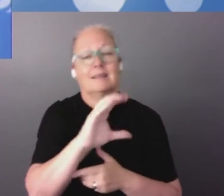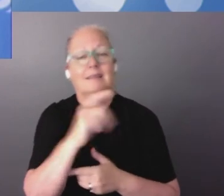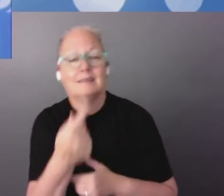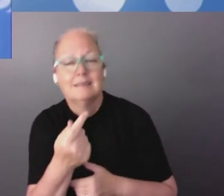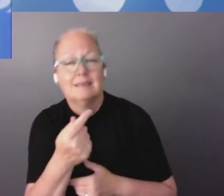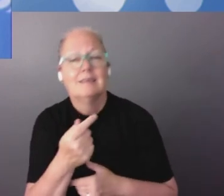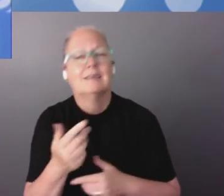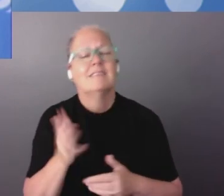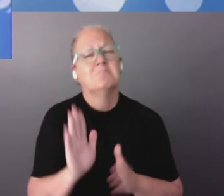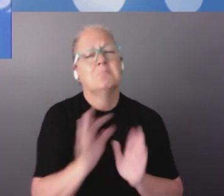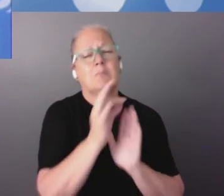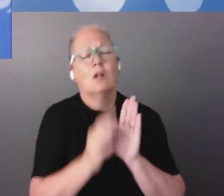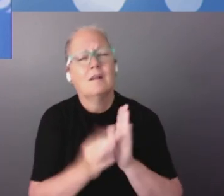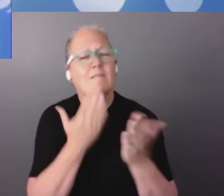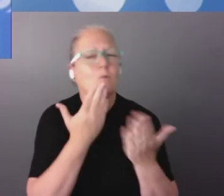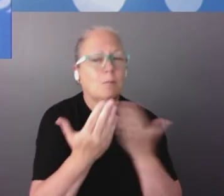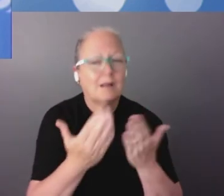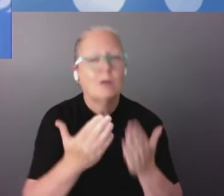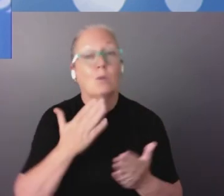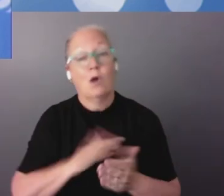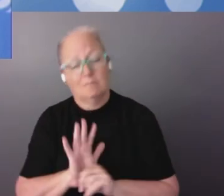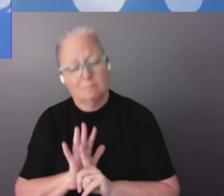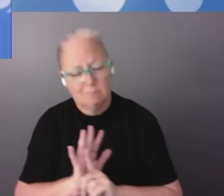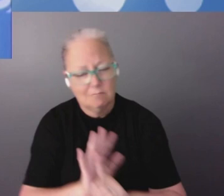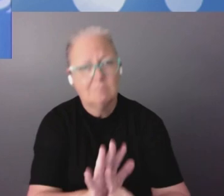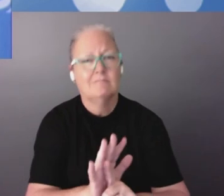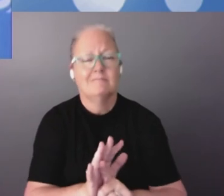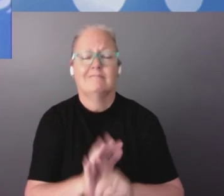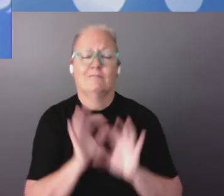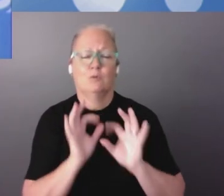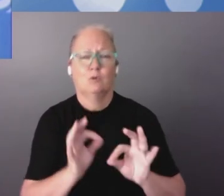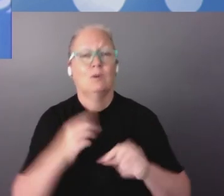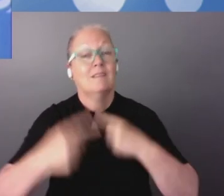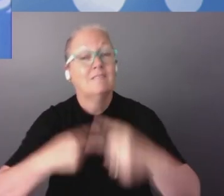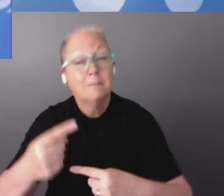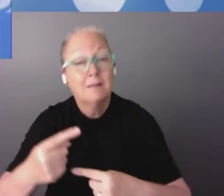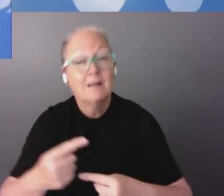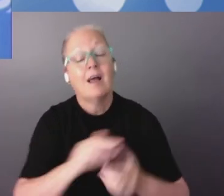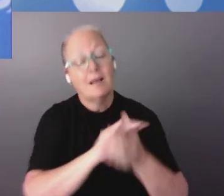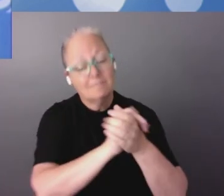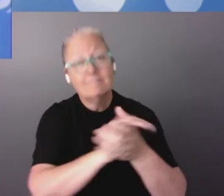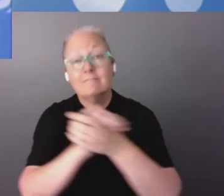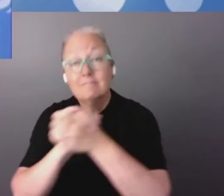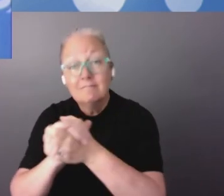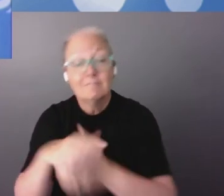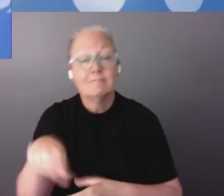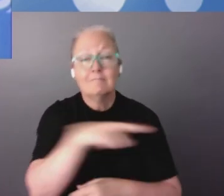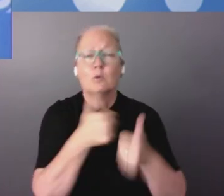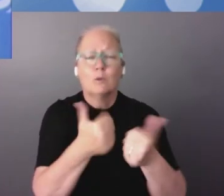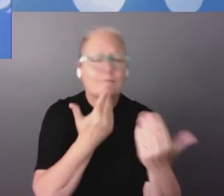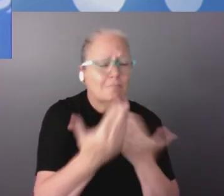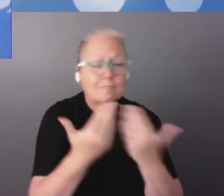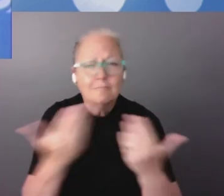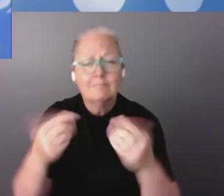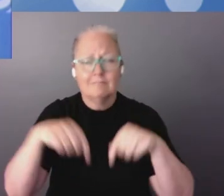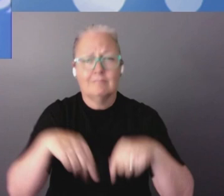technologies to drive sustainable development. I wish you a very successful IGF 2021,